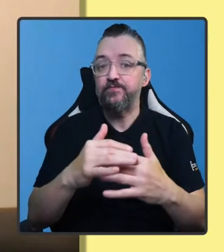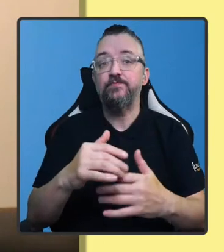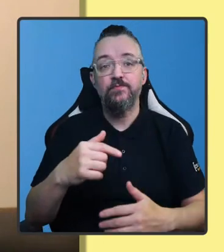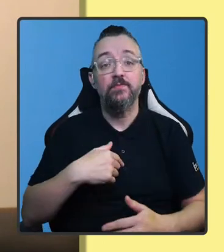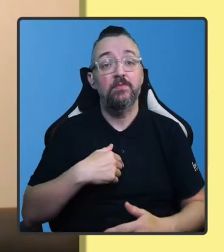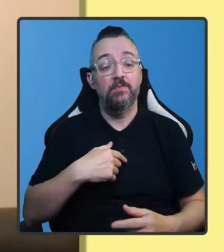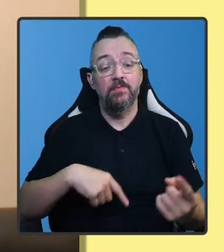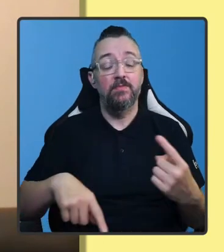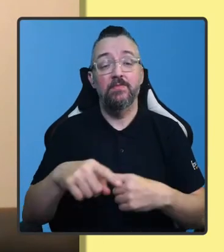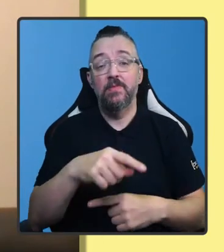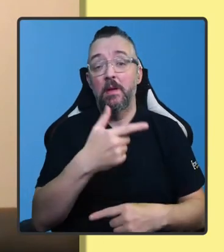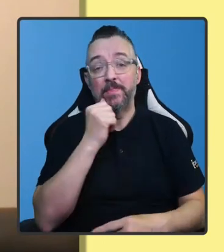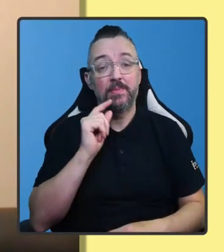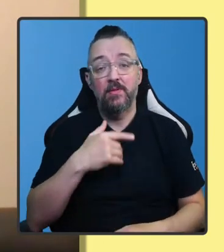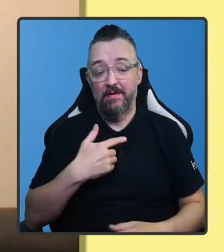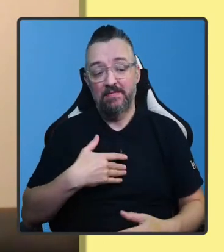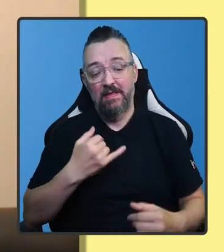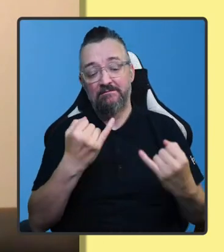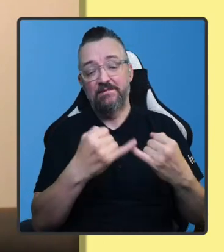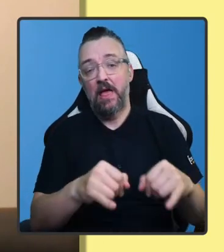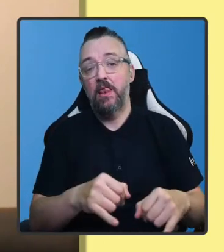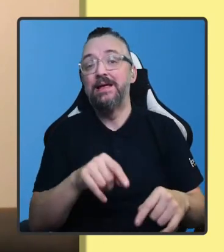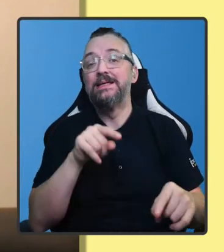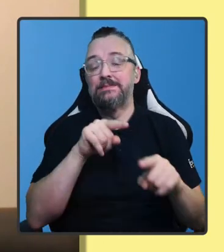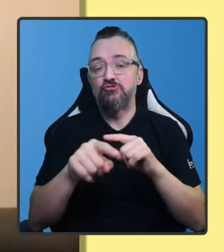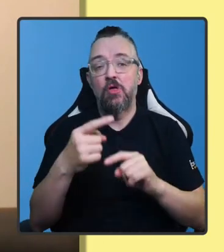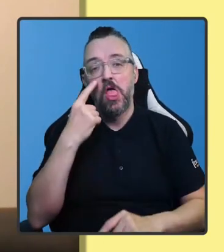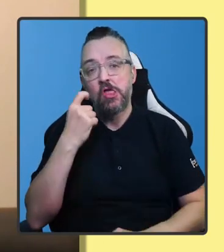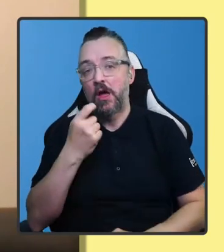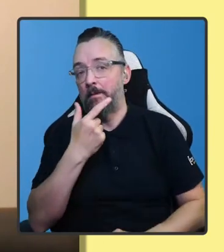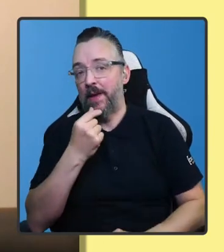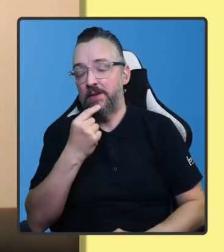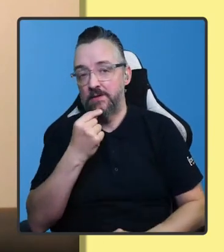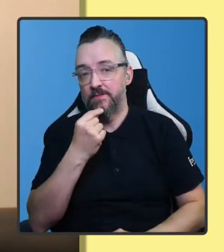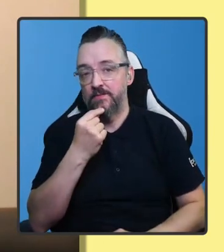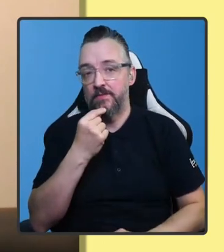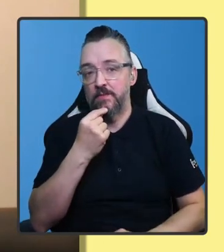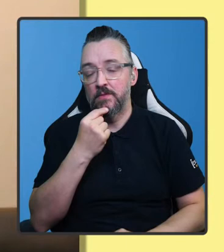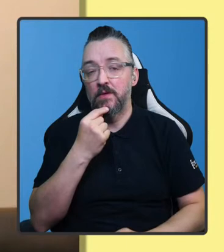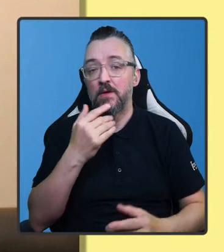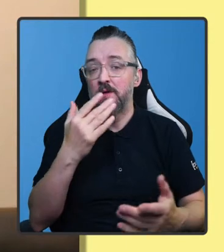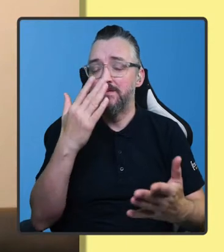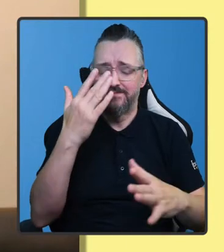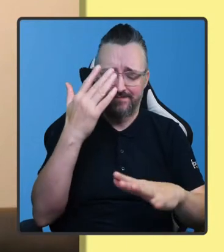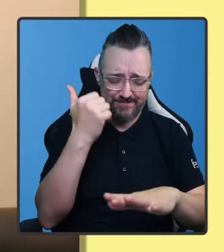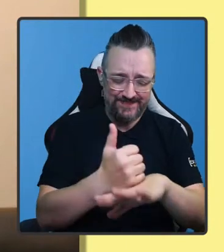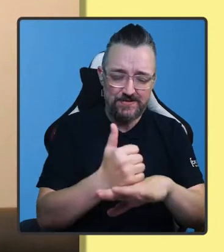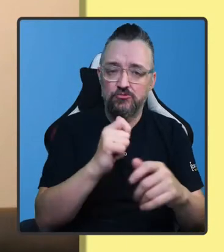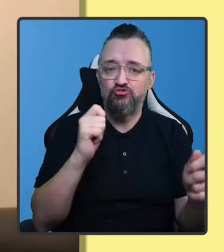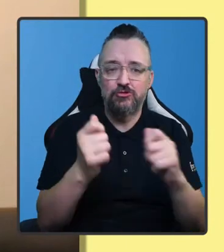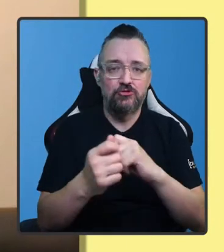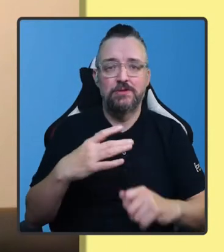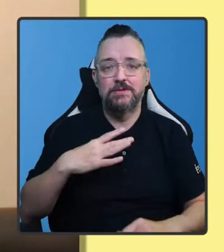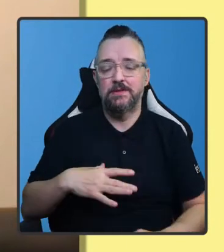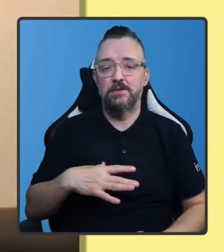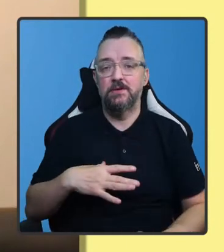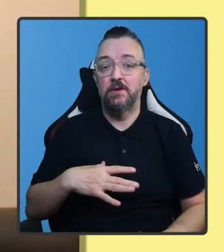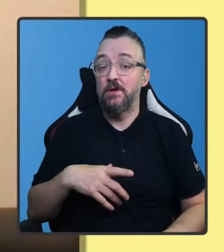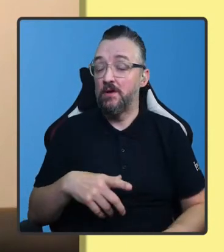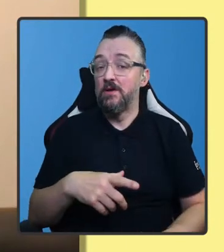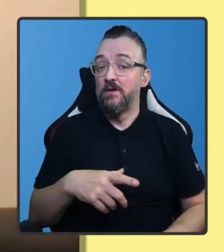people, particularly our young men in this country. Fundamental change is required, and we know there is a better way of doing